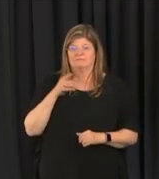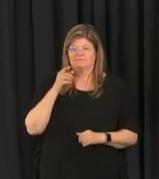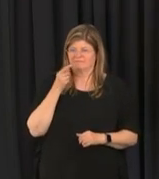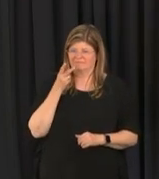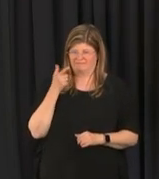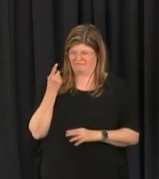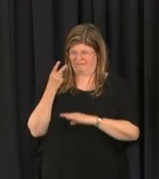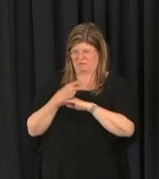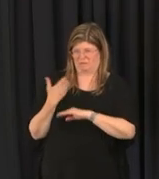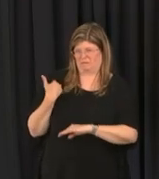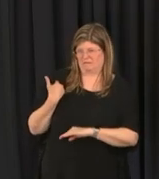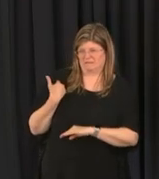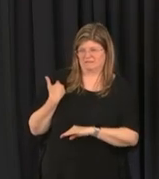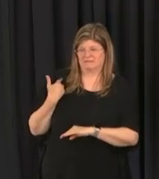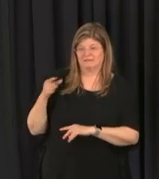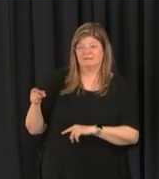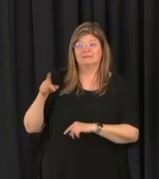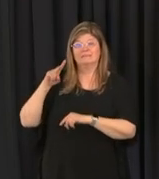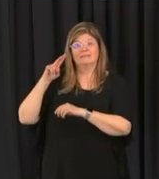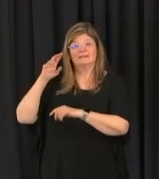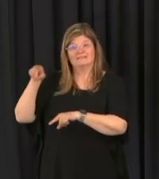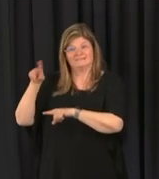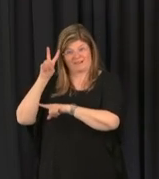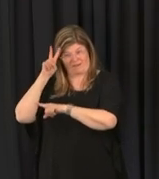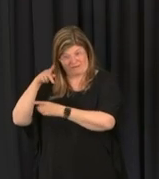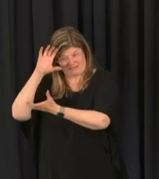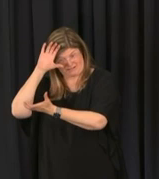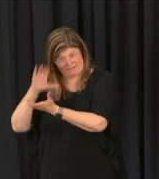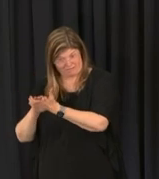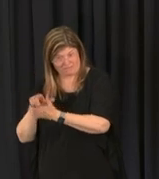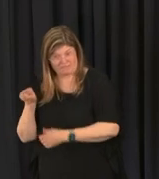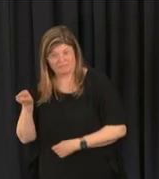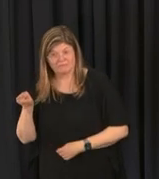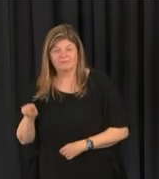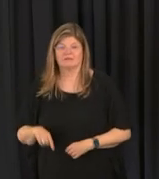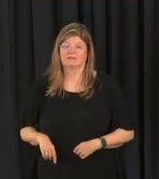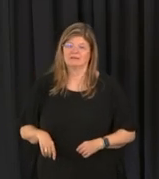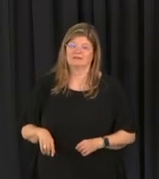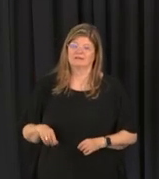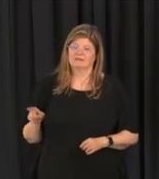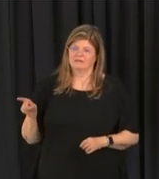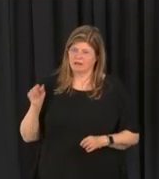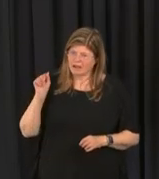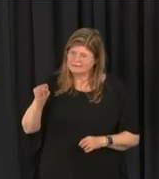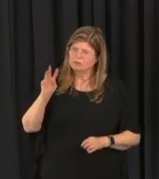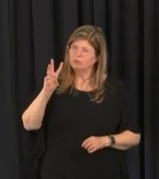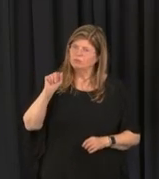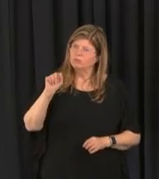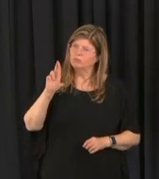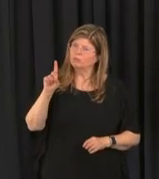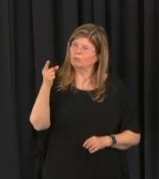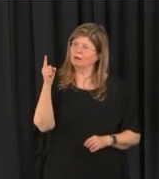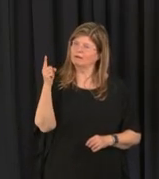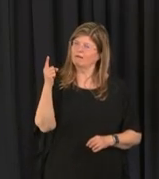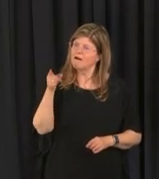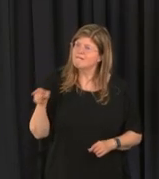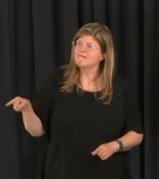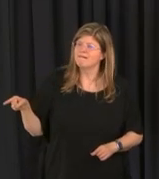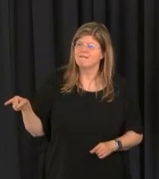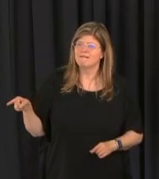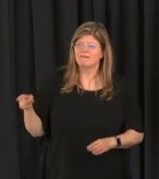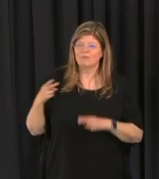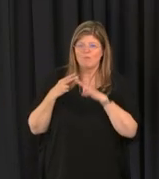days ago, in Ward 1 at a Ward 1 establishment, Hook Hall. So we were very